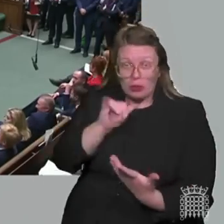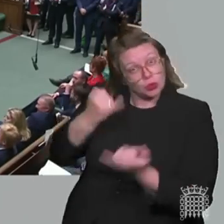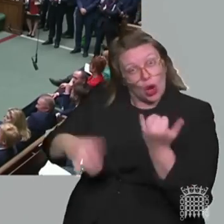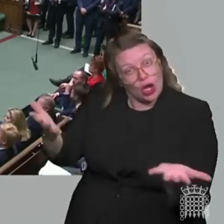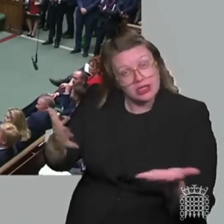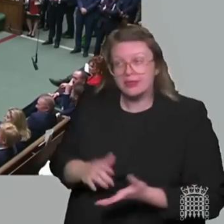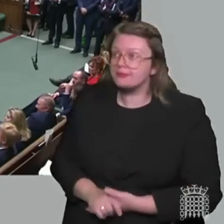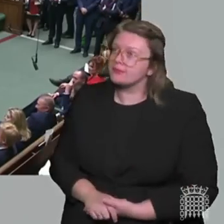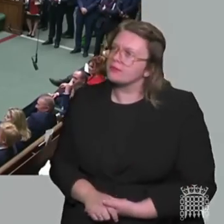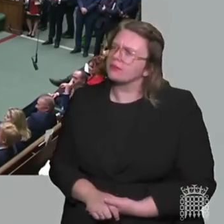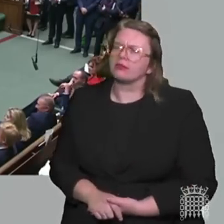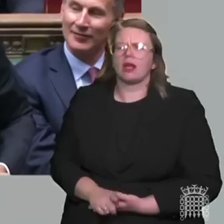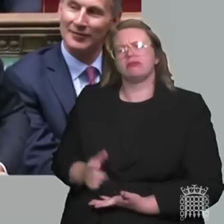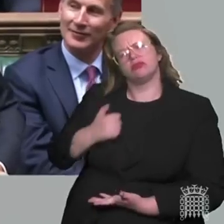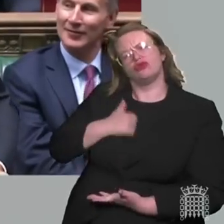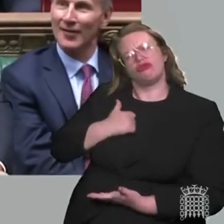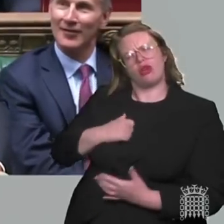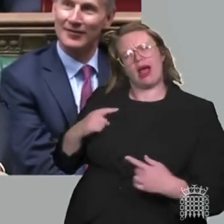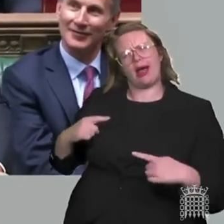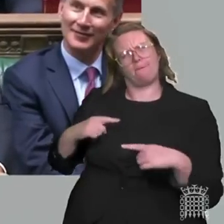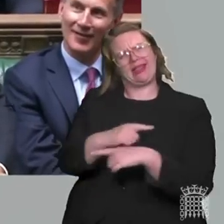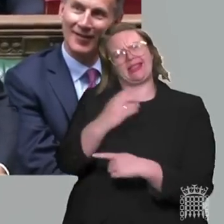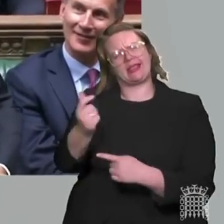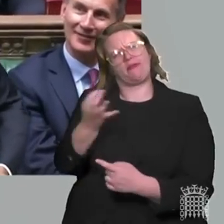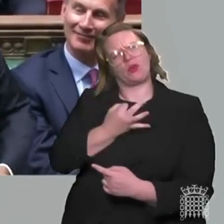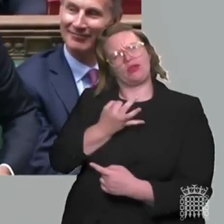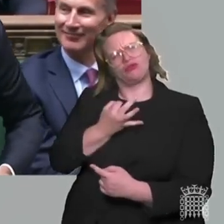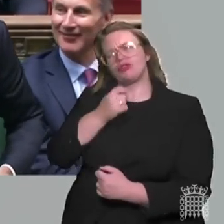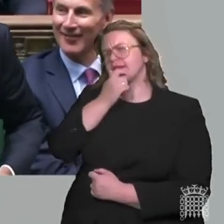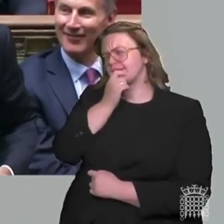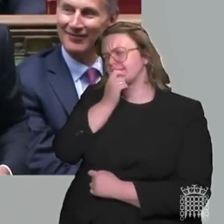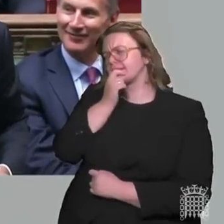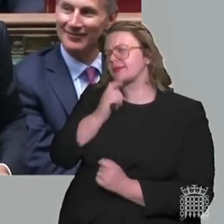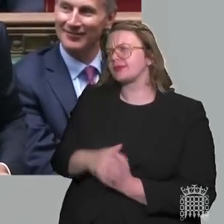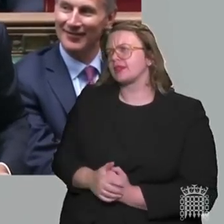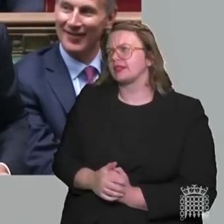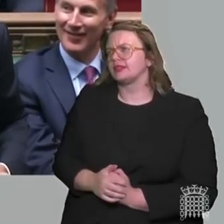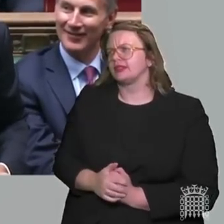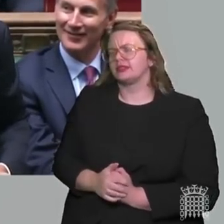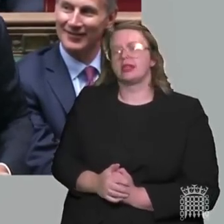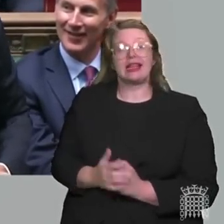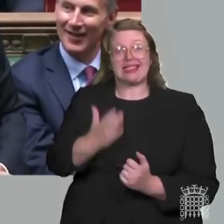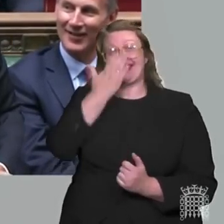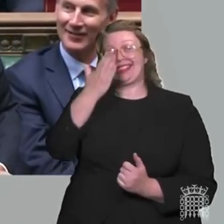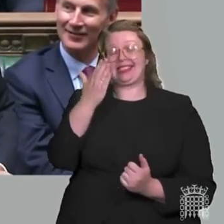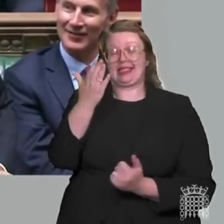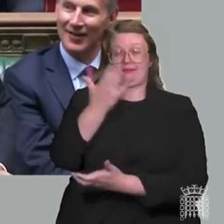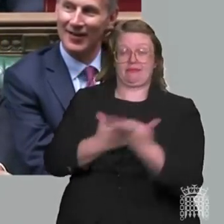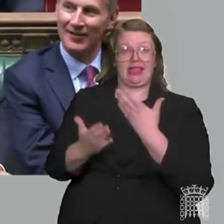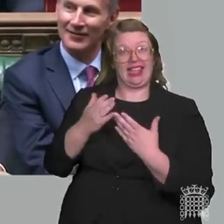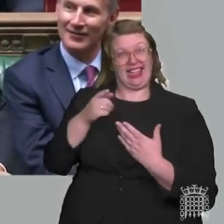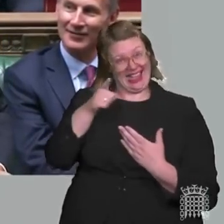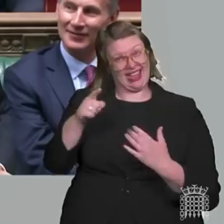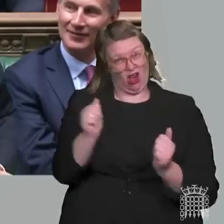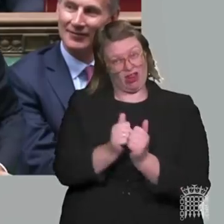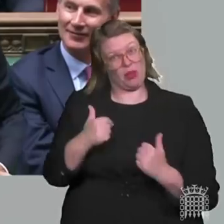apologise because I didn't hear fully the honourable gentleman's question, but I did. From what I could gather, I think he probably agrees with